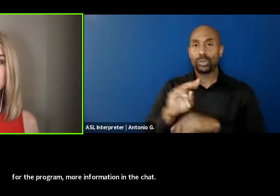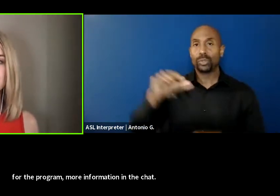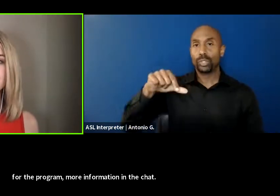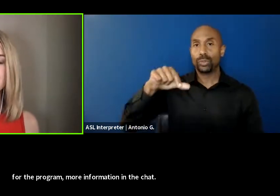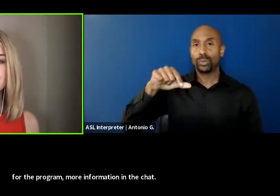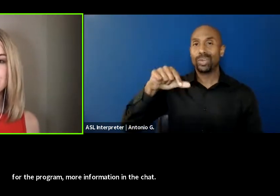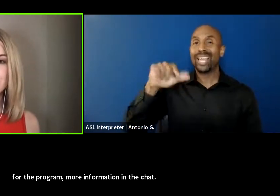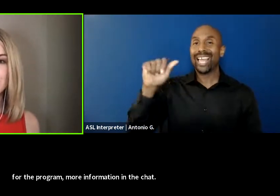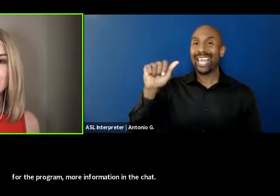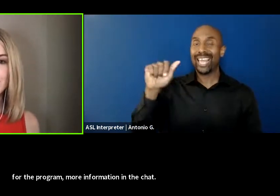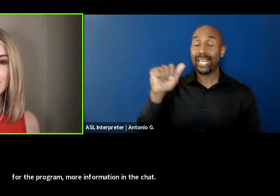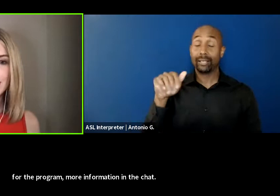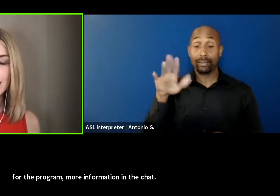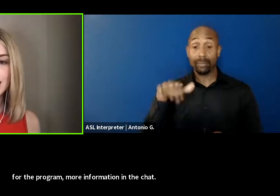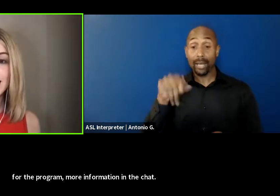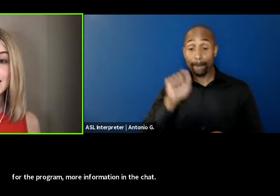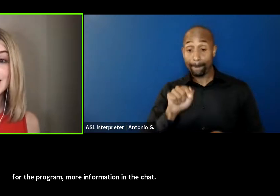Zoom.